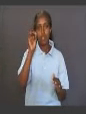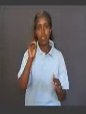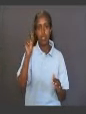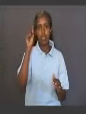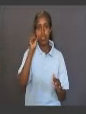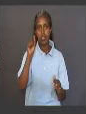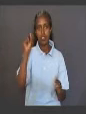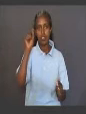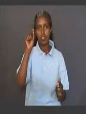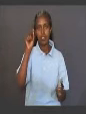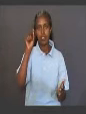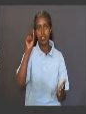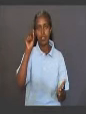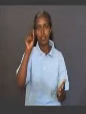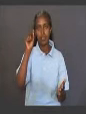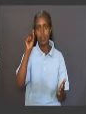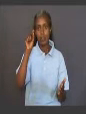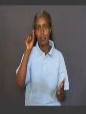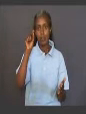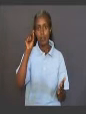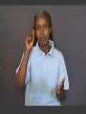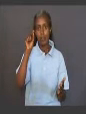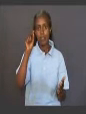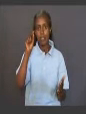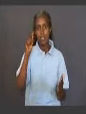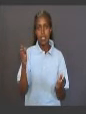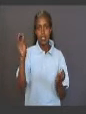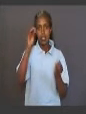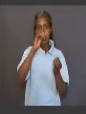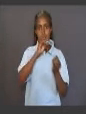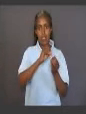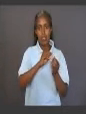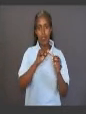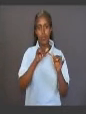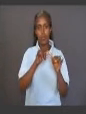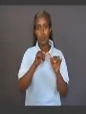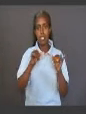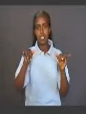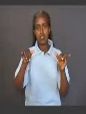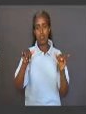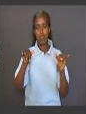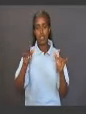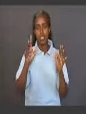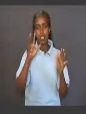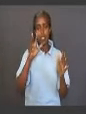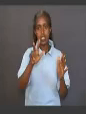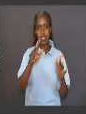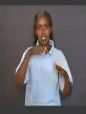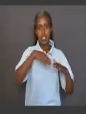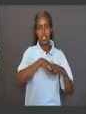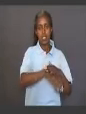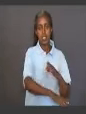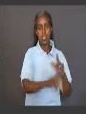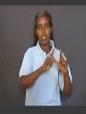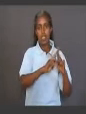180 degrees. The sum of the measures of the three